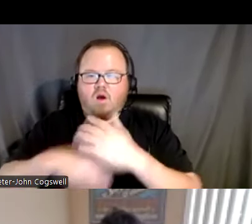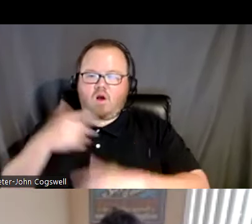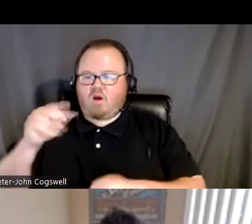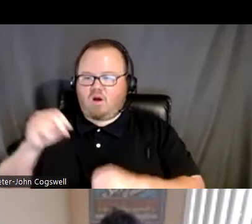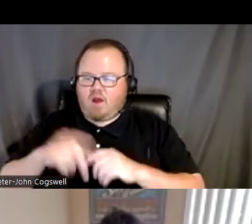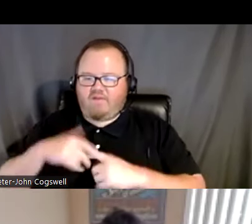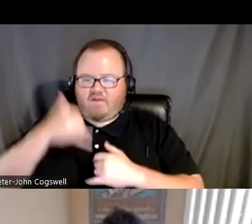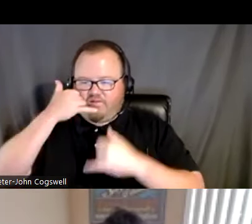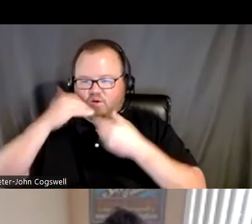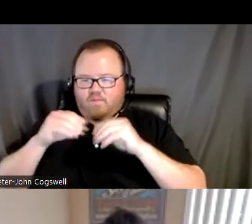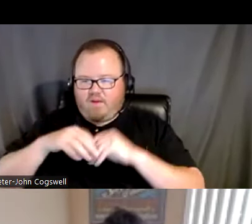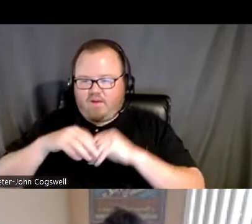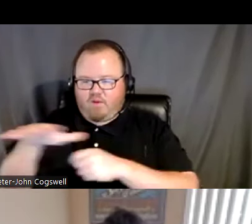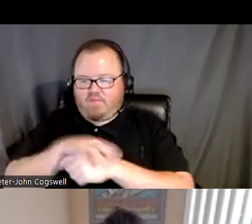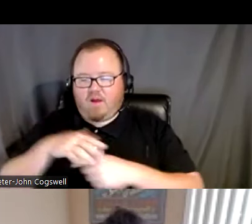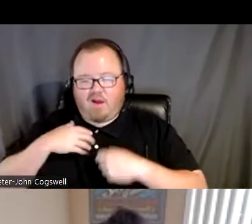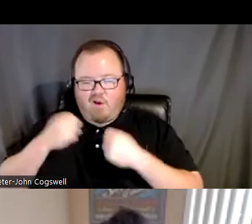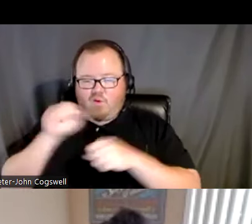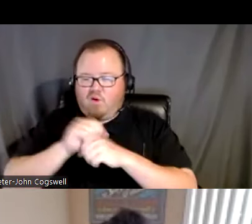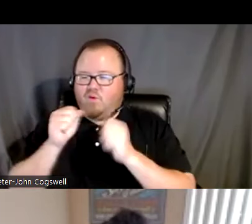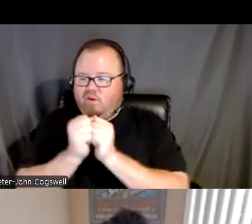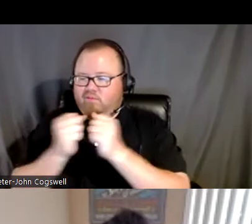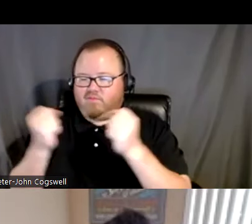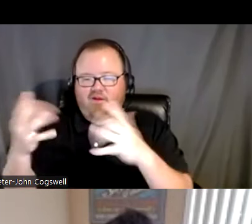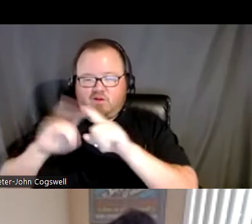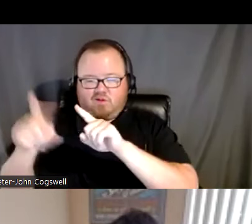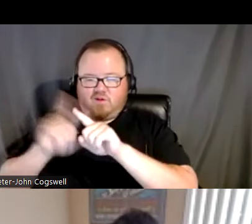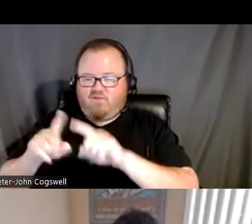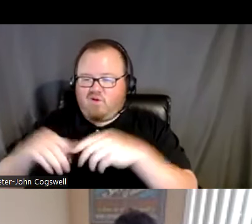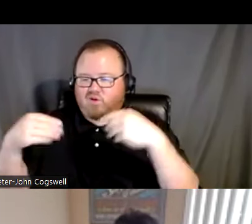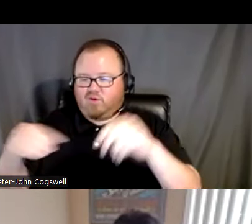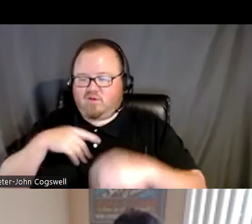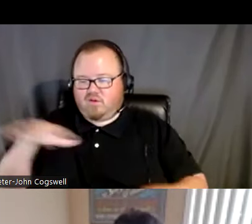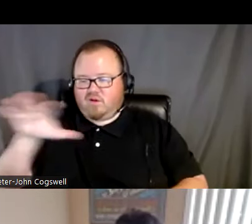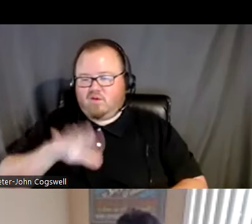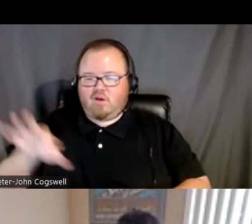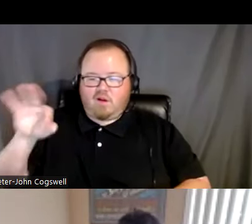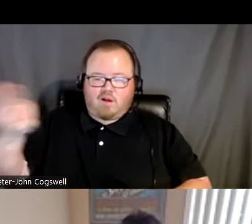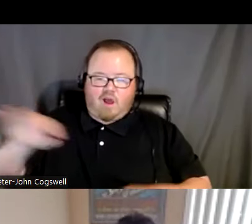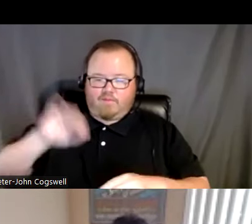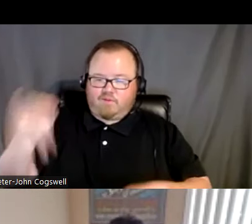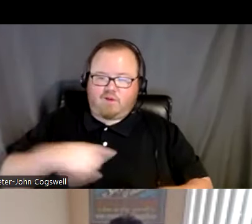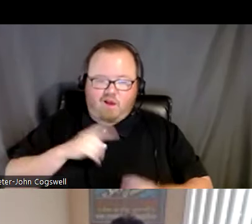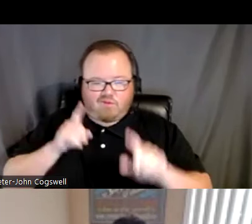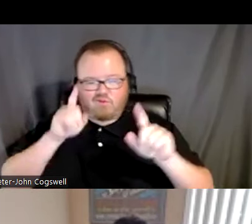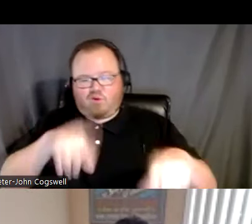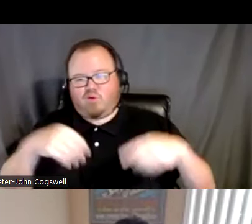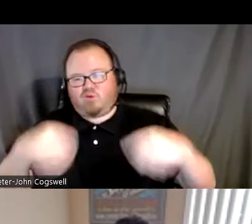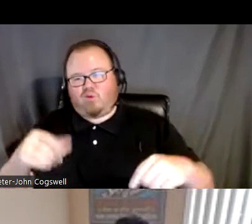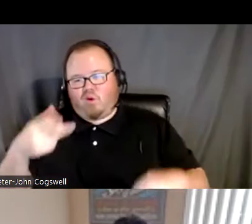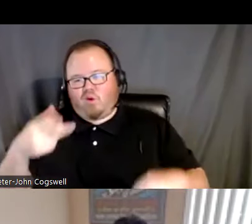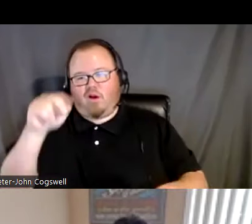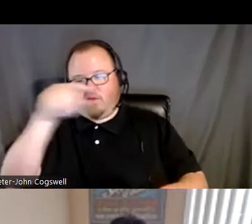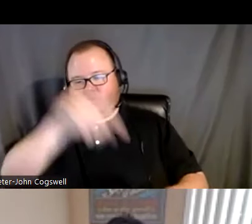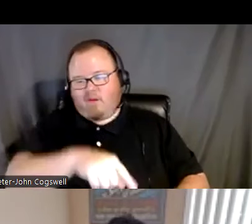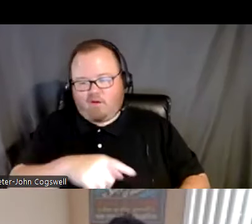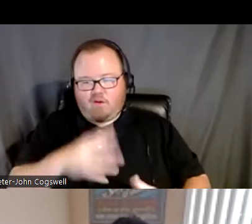space. Now, I've worked with a lot of gun shops. In fact, I would say 99% of every gun shop I've ever spoken to about suicide